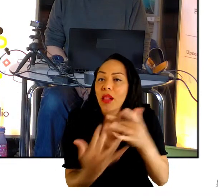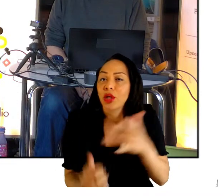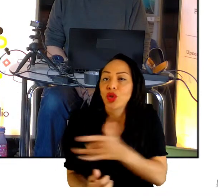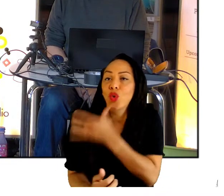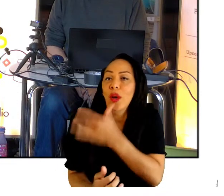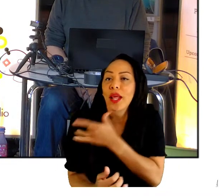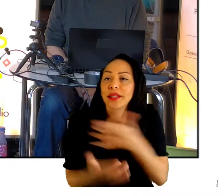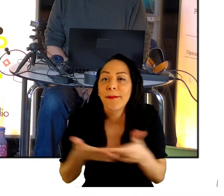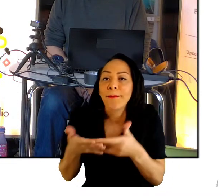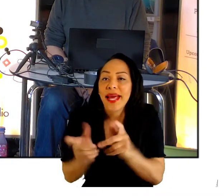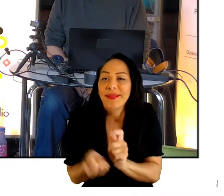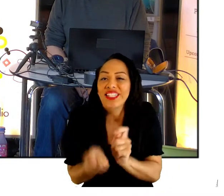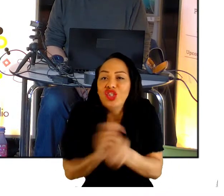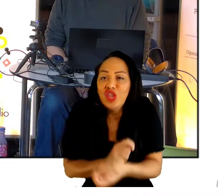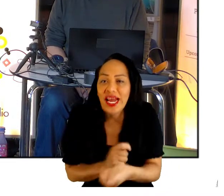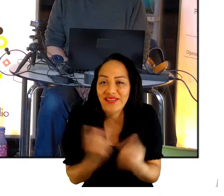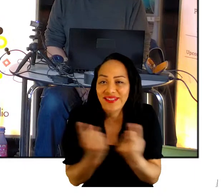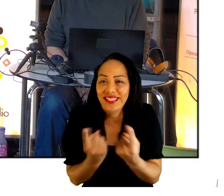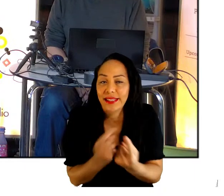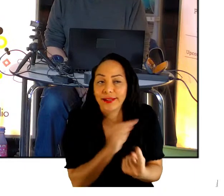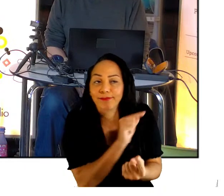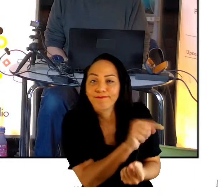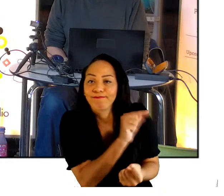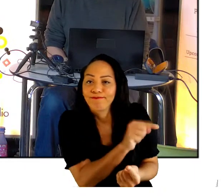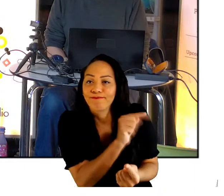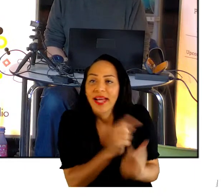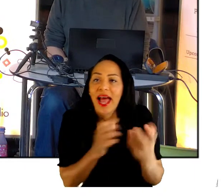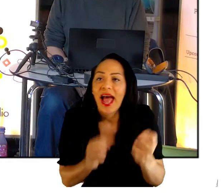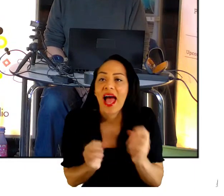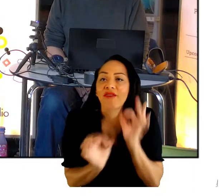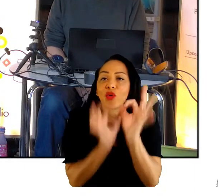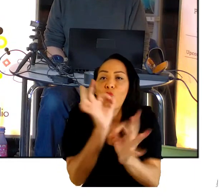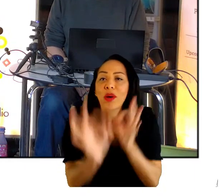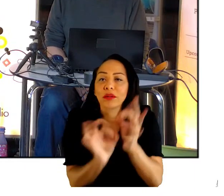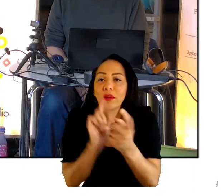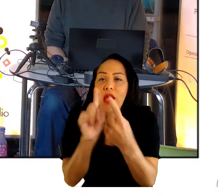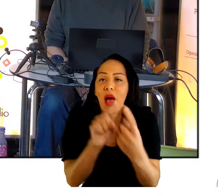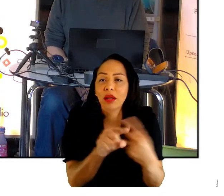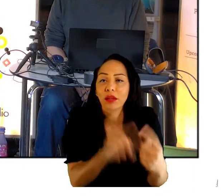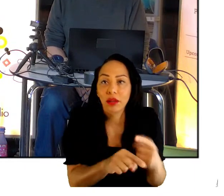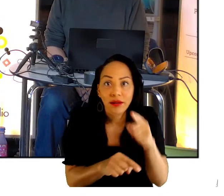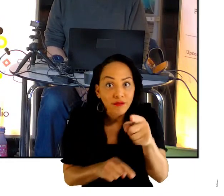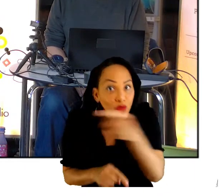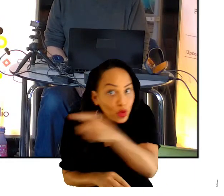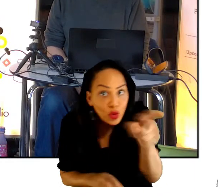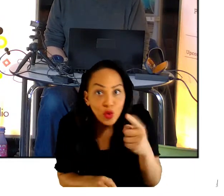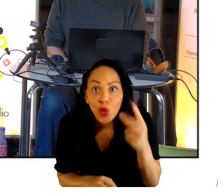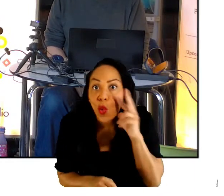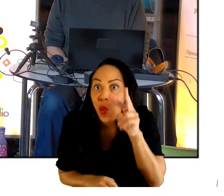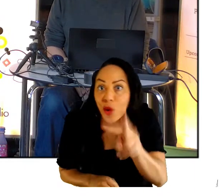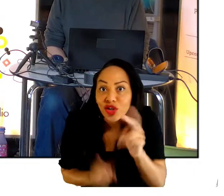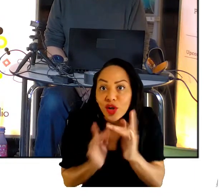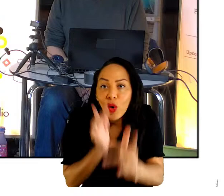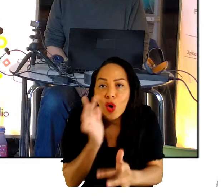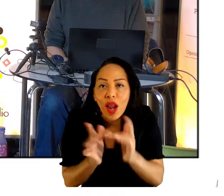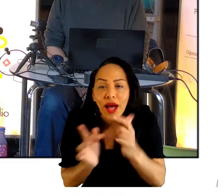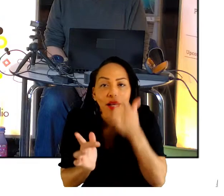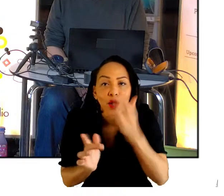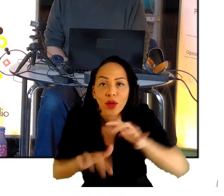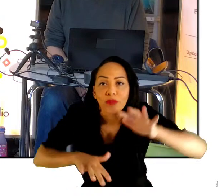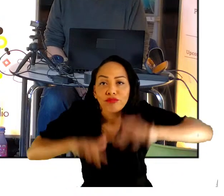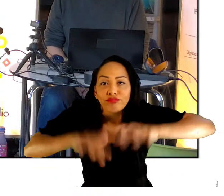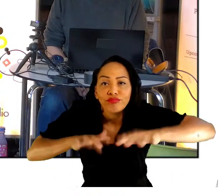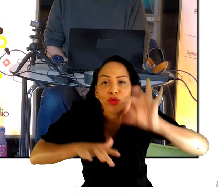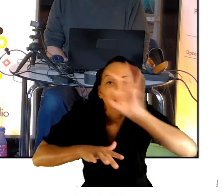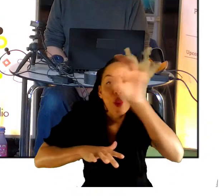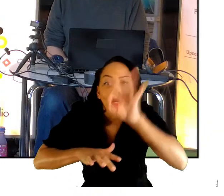kitchen. There will be a Q&A at the end of this talk. For those of you who are watching online, you can stick your questions in the YouTube chat. Lawatim is at